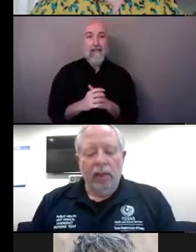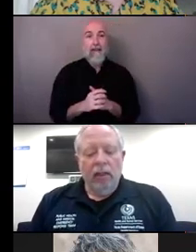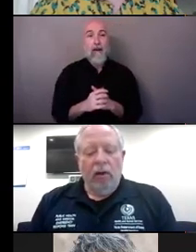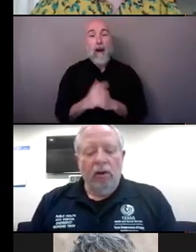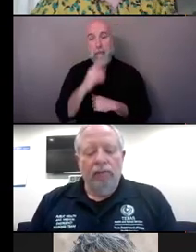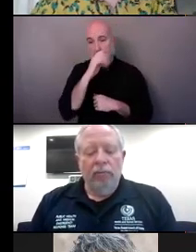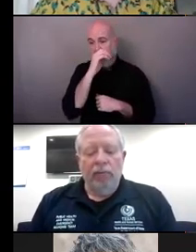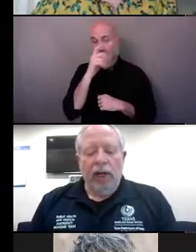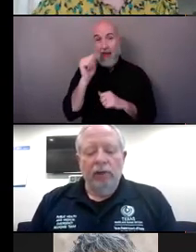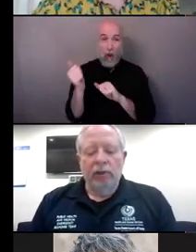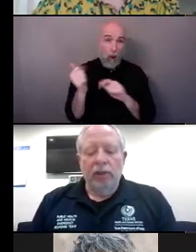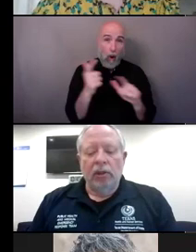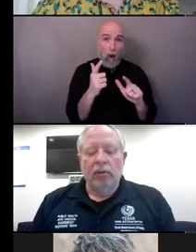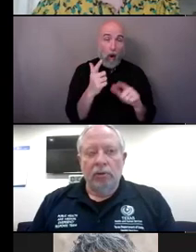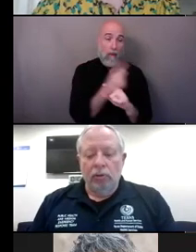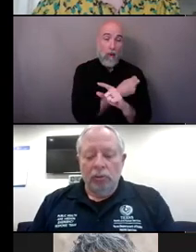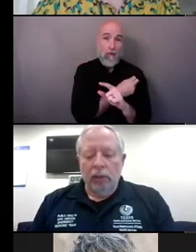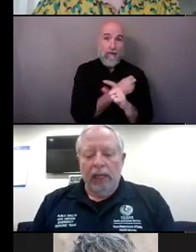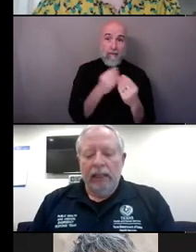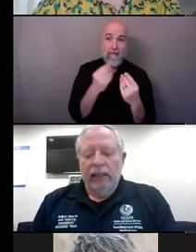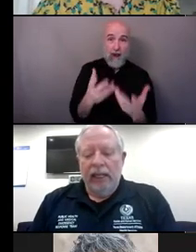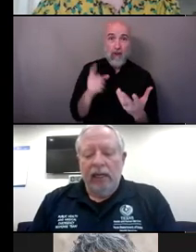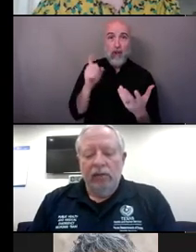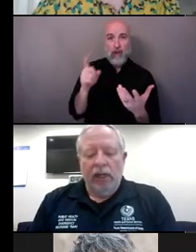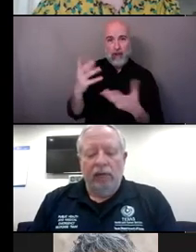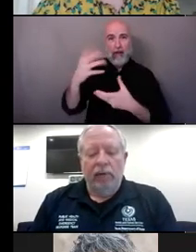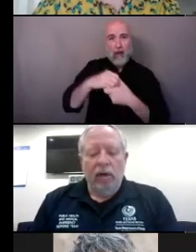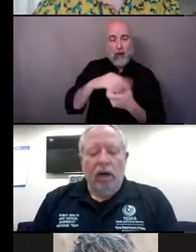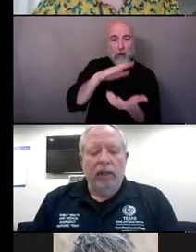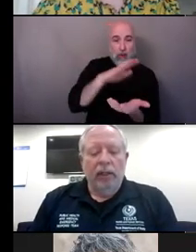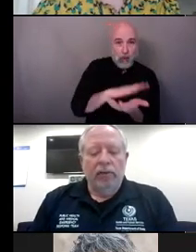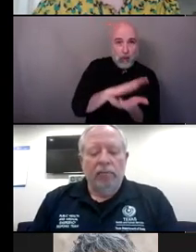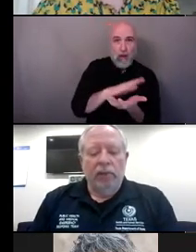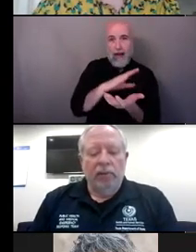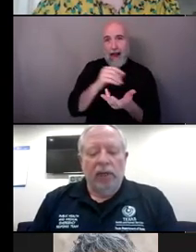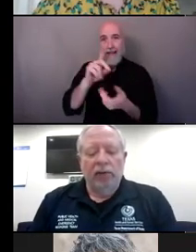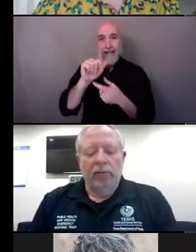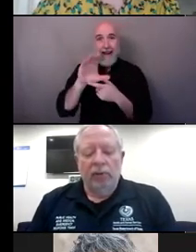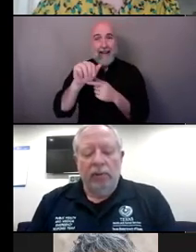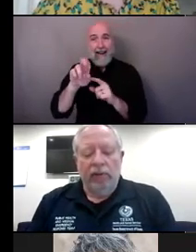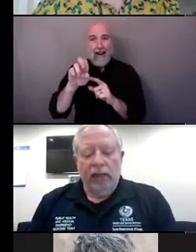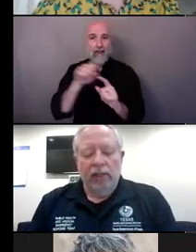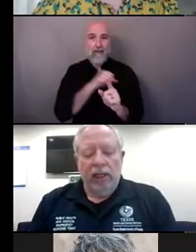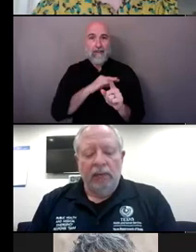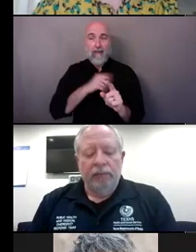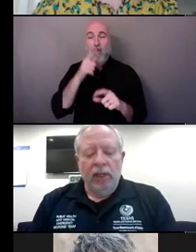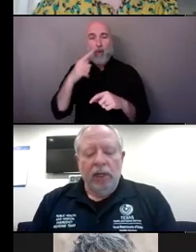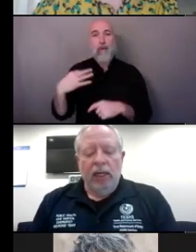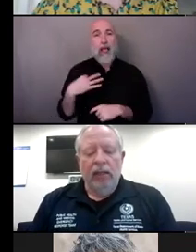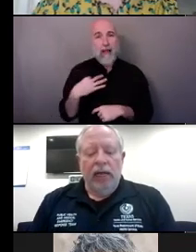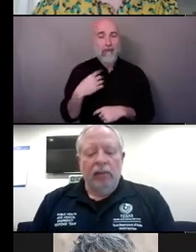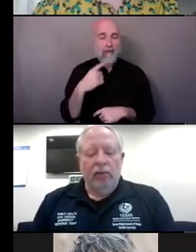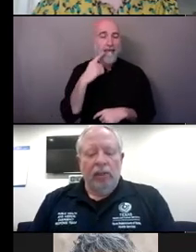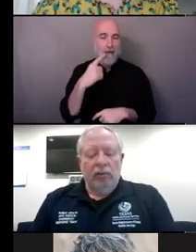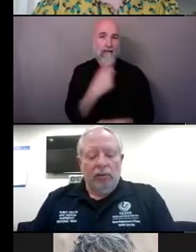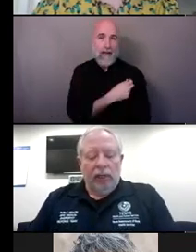area that all COVID providers should include school and daycare staff on the list of people eligible to be vaccinated.